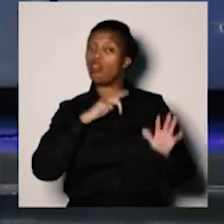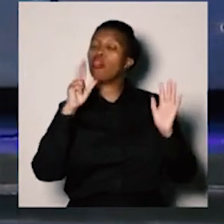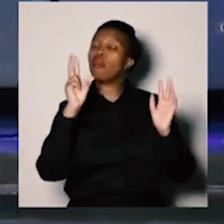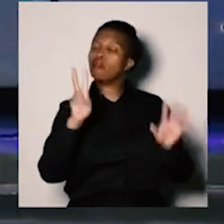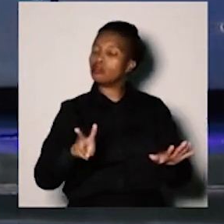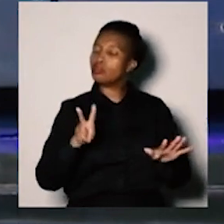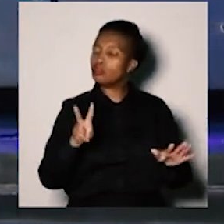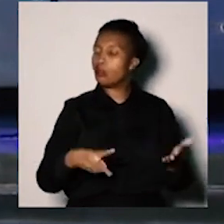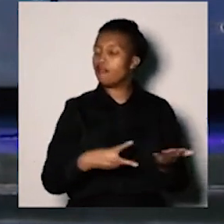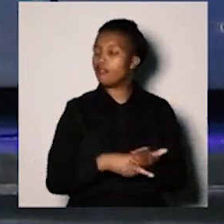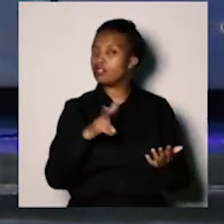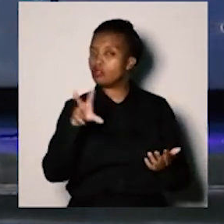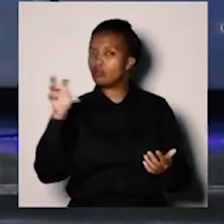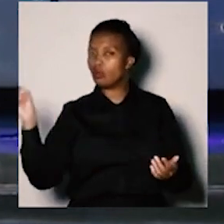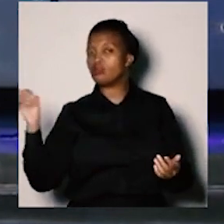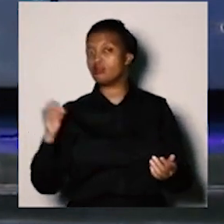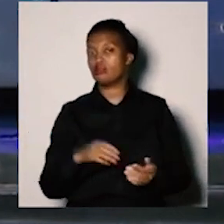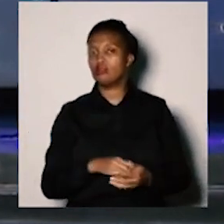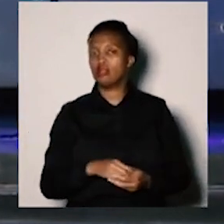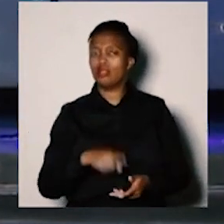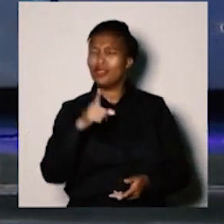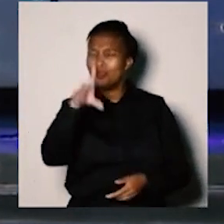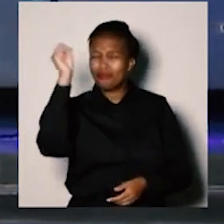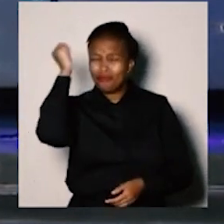But God said to him, you foolish one,